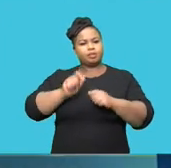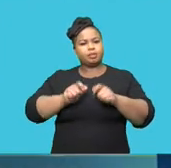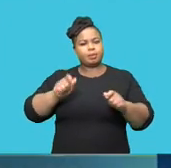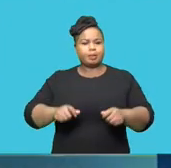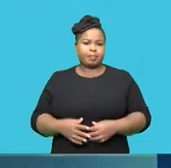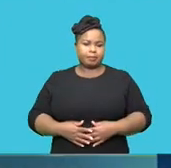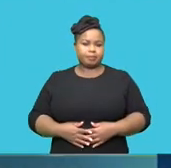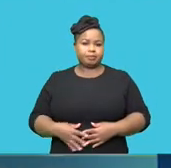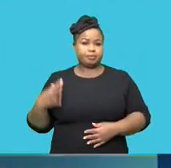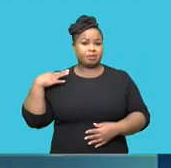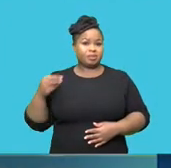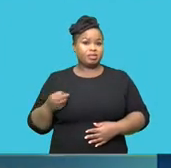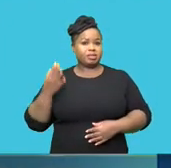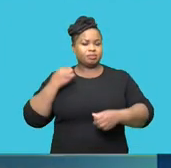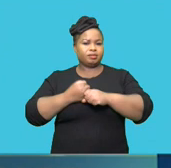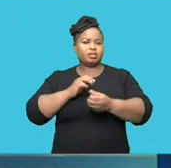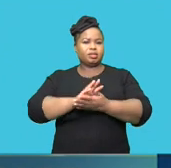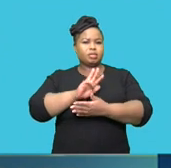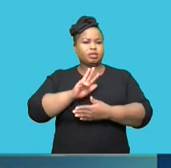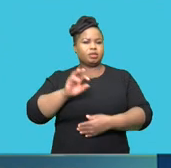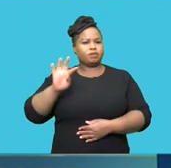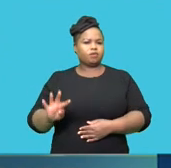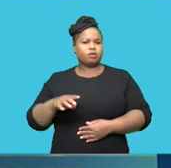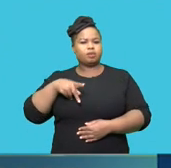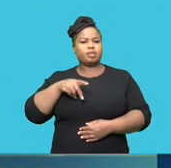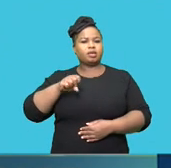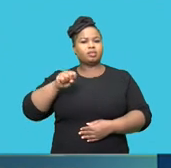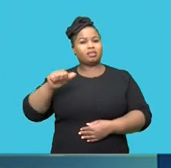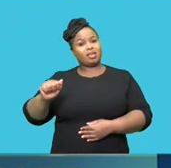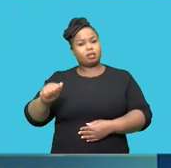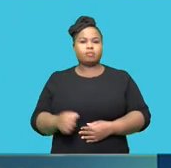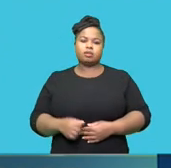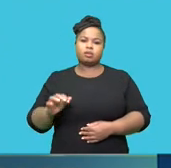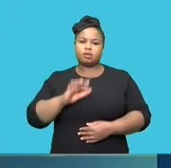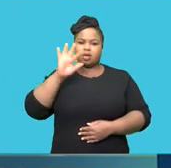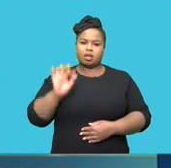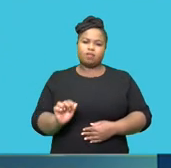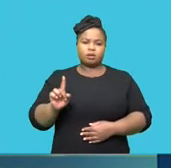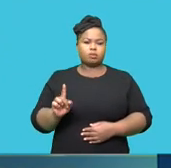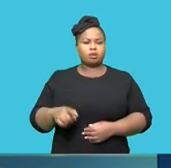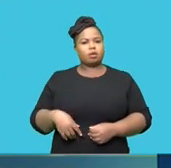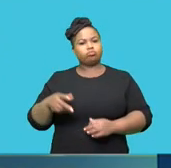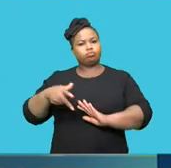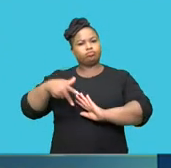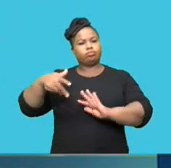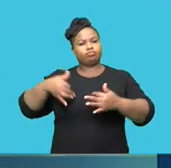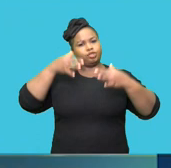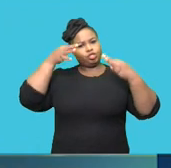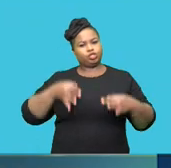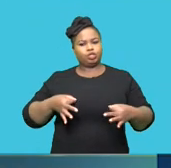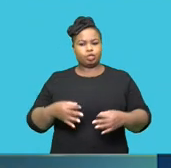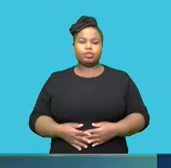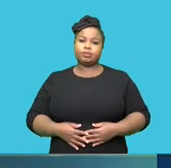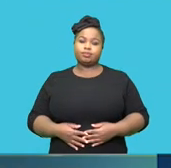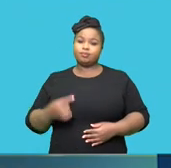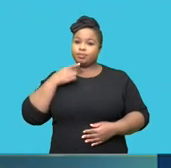Ministers in 1994 of Civil Service Public Administration in Africa, they made and adopted a decision